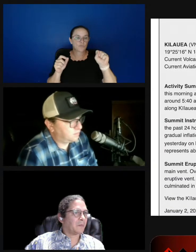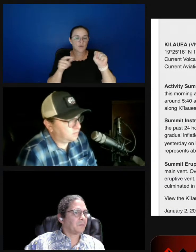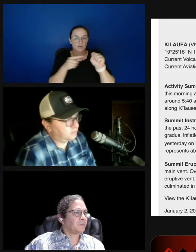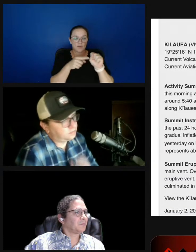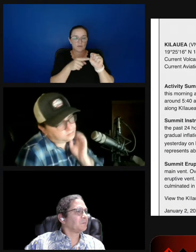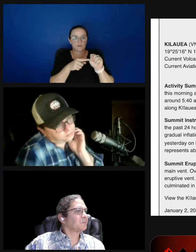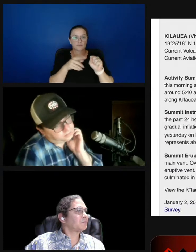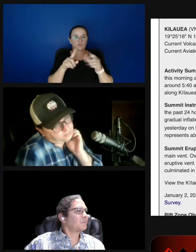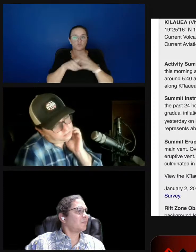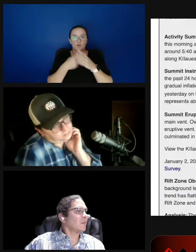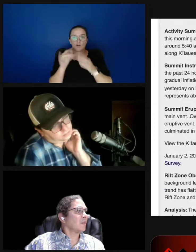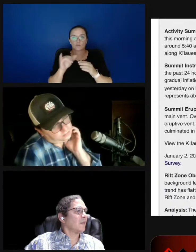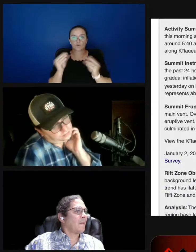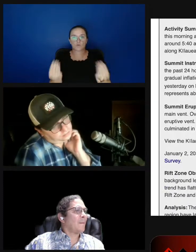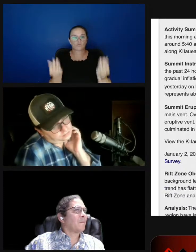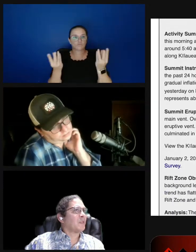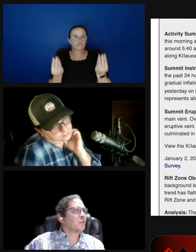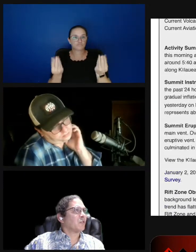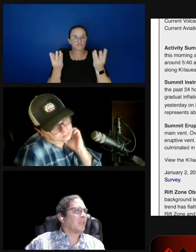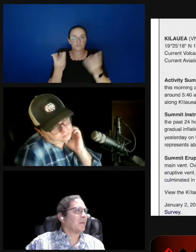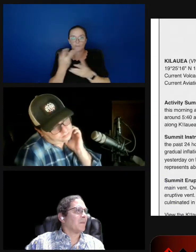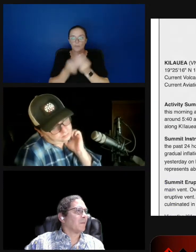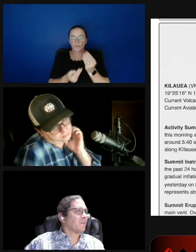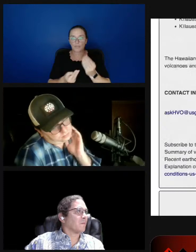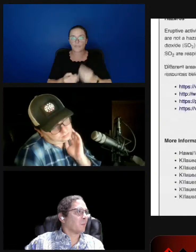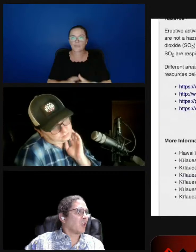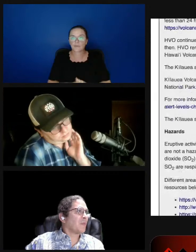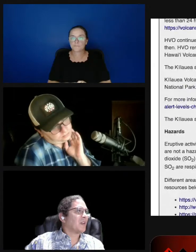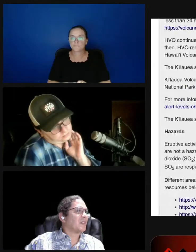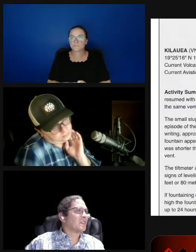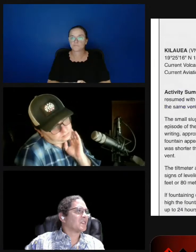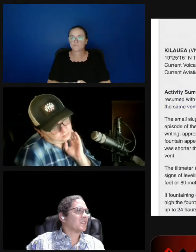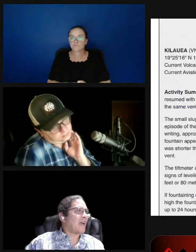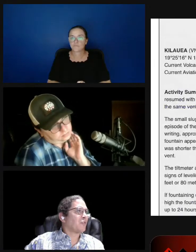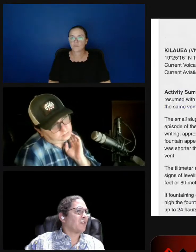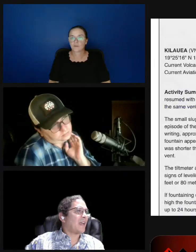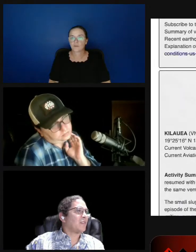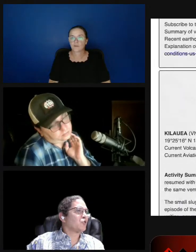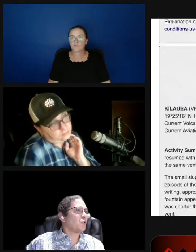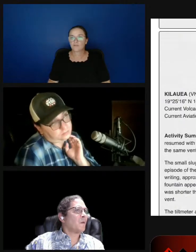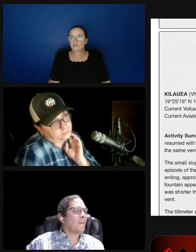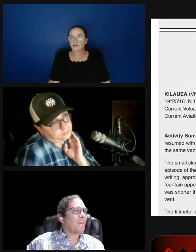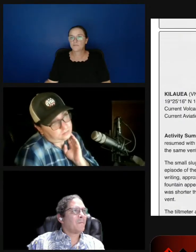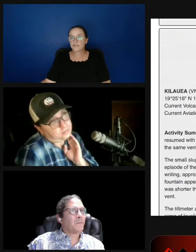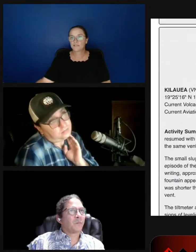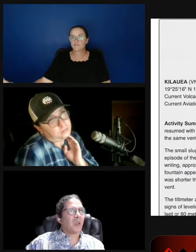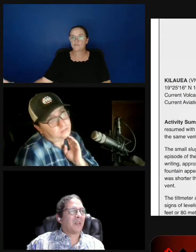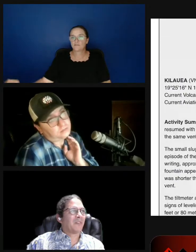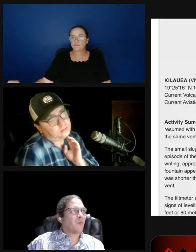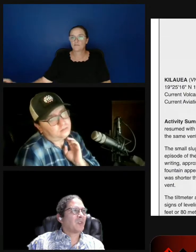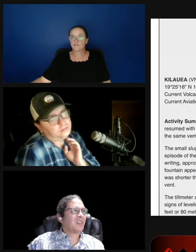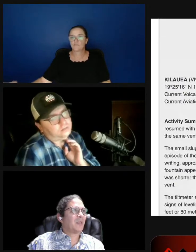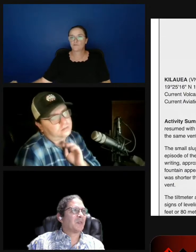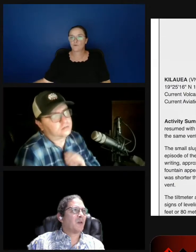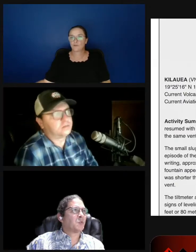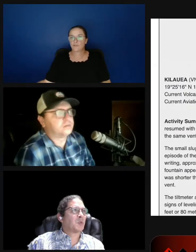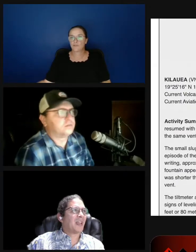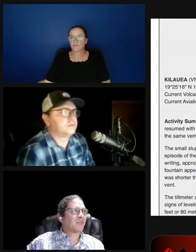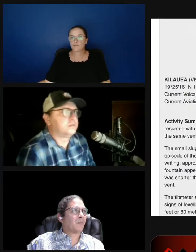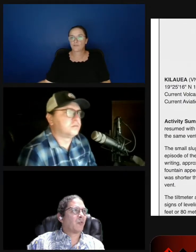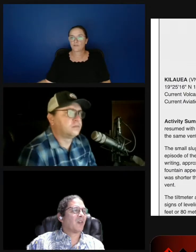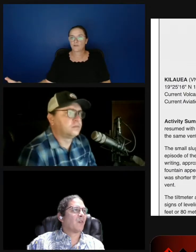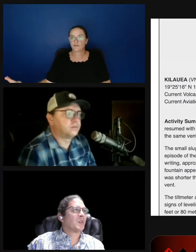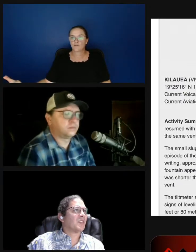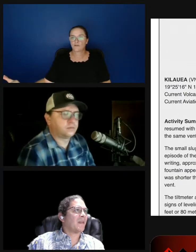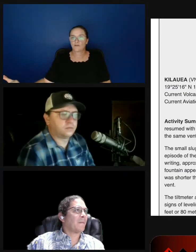as well. Right, so I'll keep it rolling, because after that initial update from Wednesday, there was also a